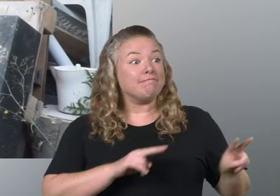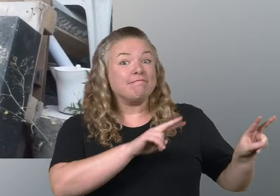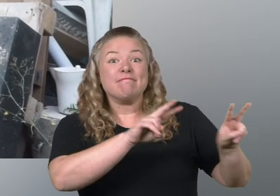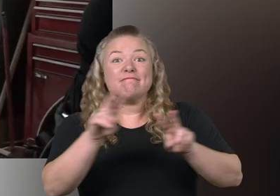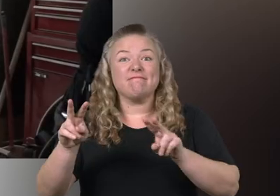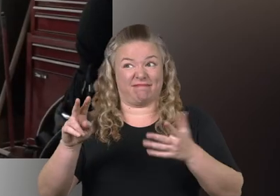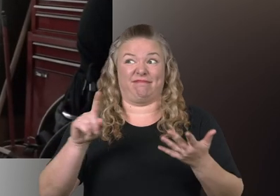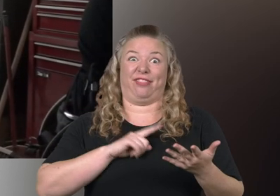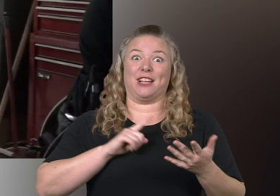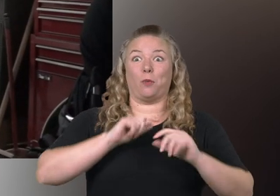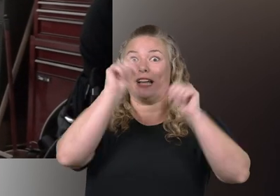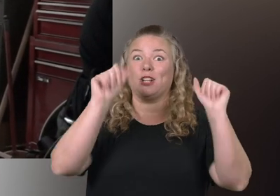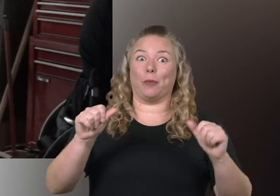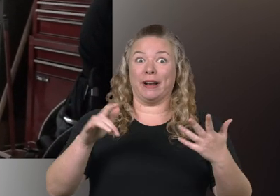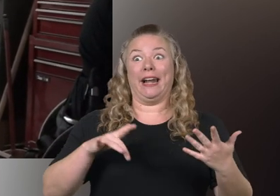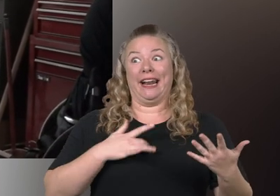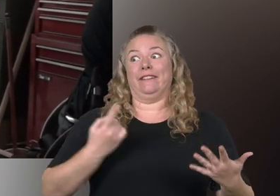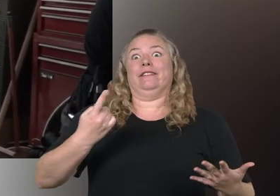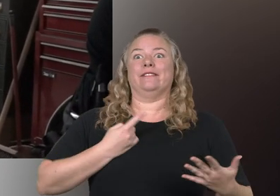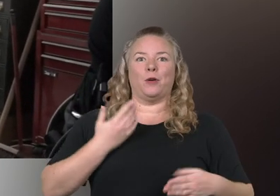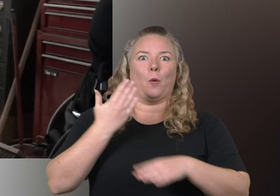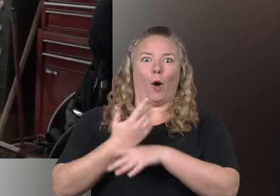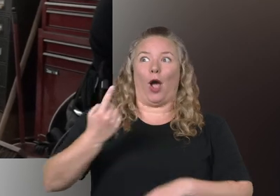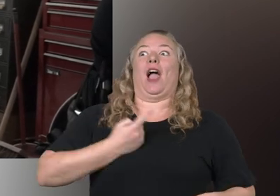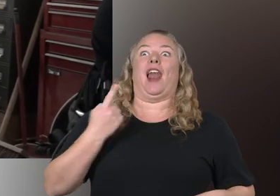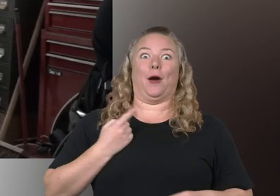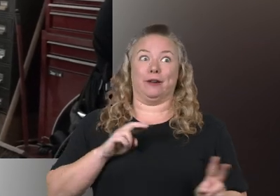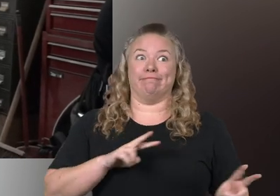This is why sculptors live and work alone.